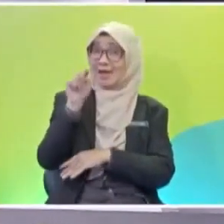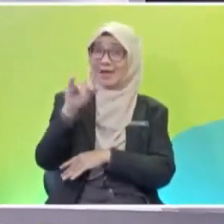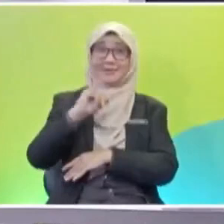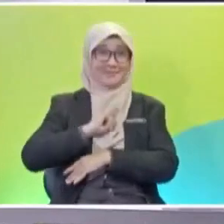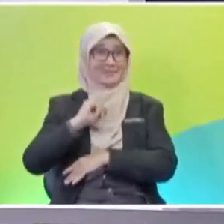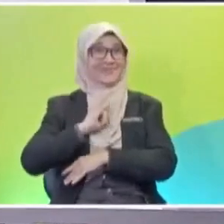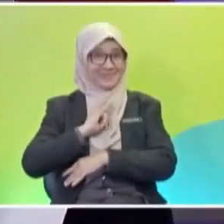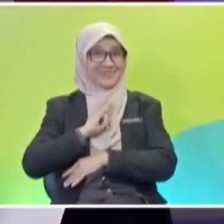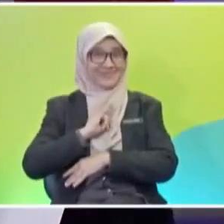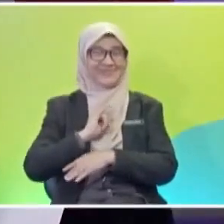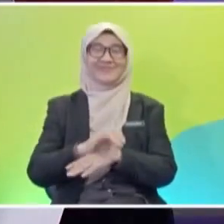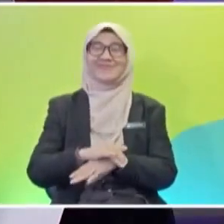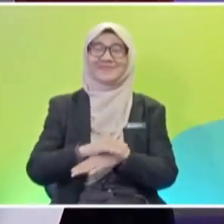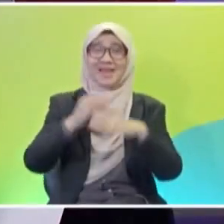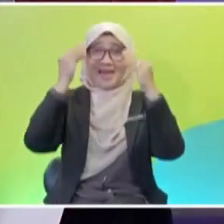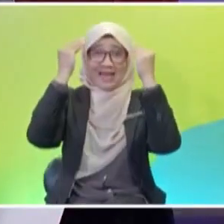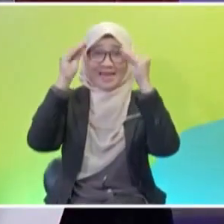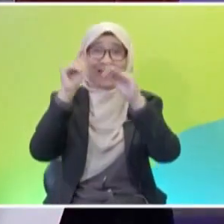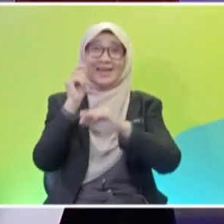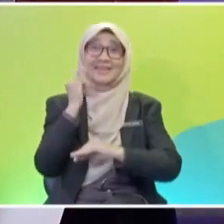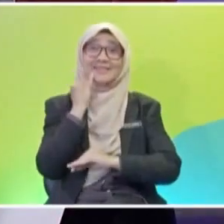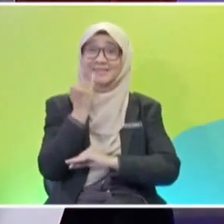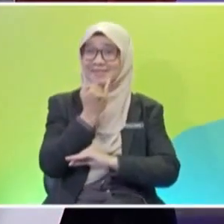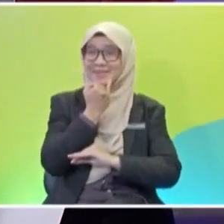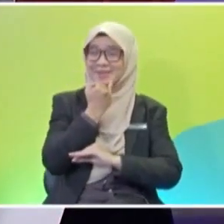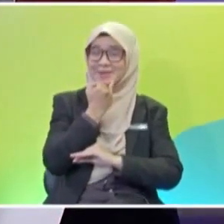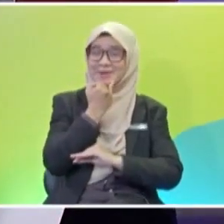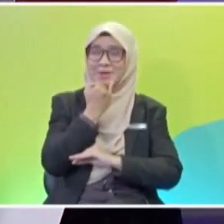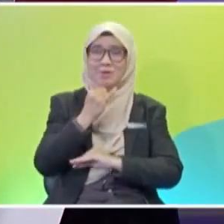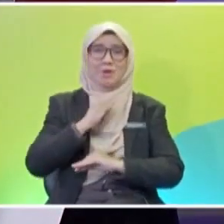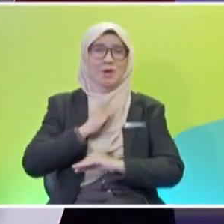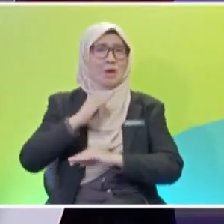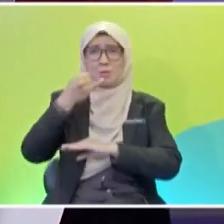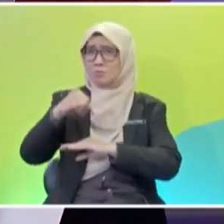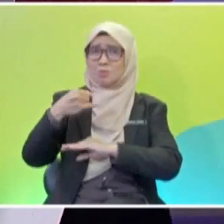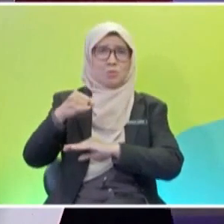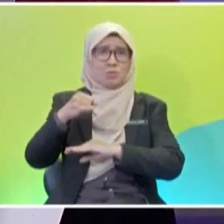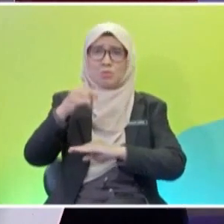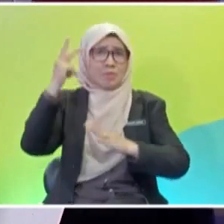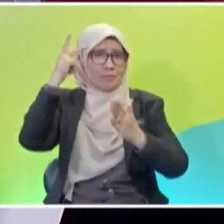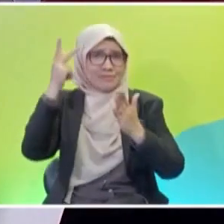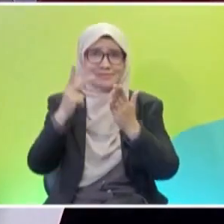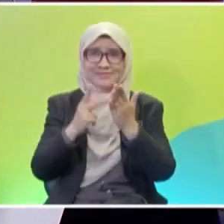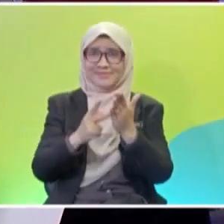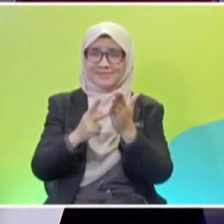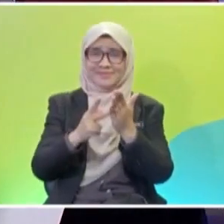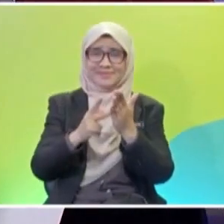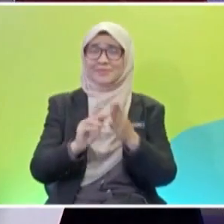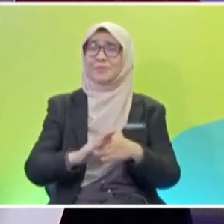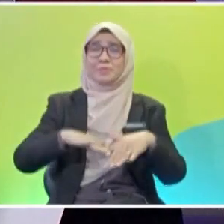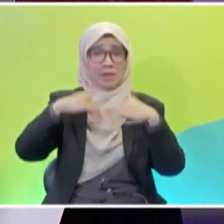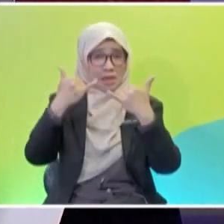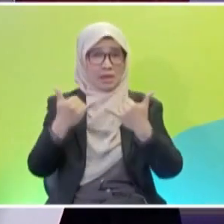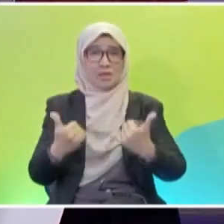you? Yes. Wow. Oh, I'm so sorry. I could almost recognize you. I couldn't. That's simply because nowadays